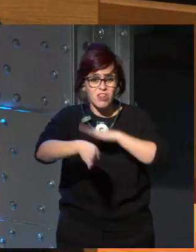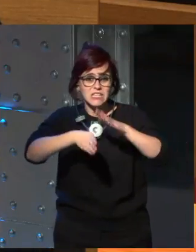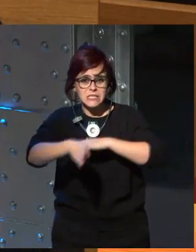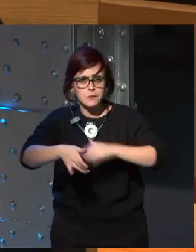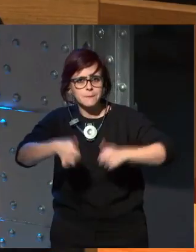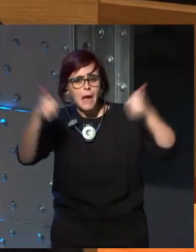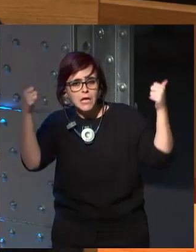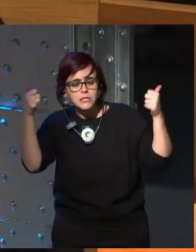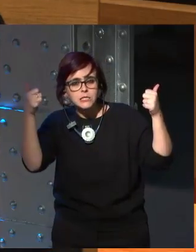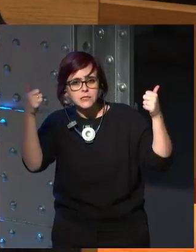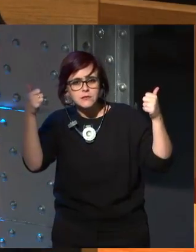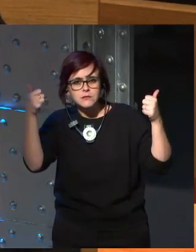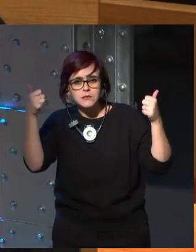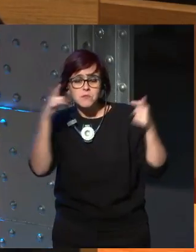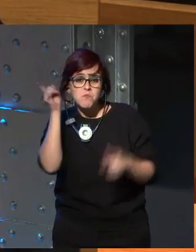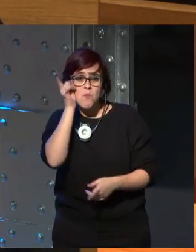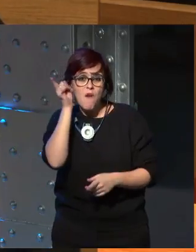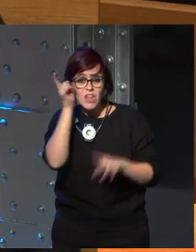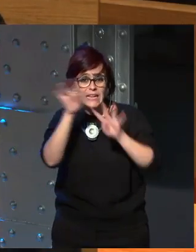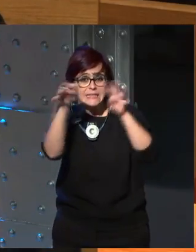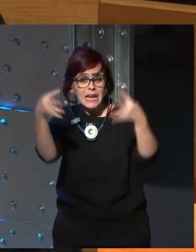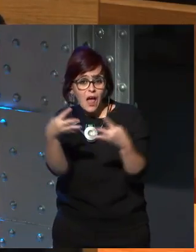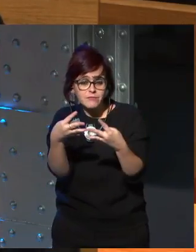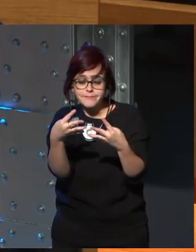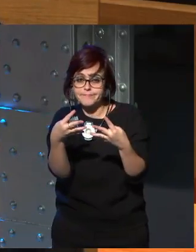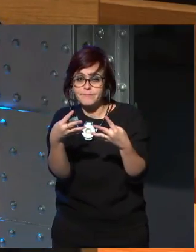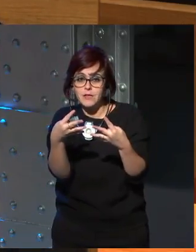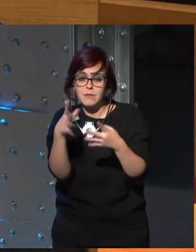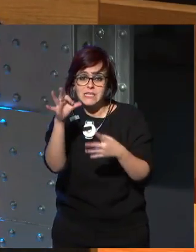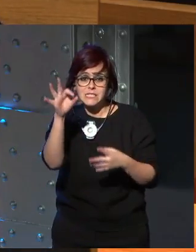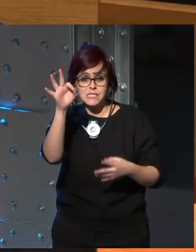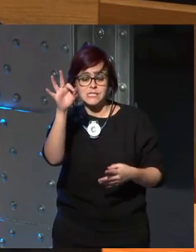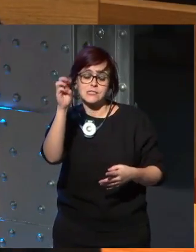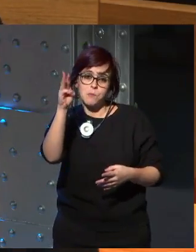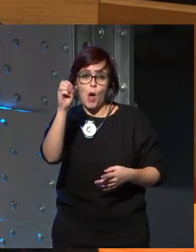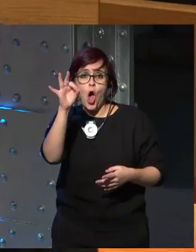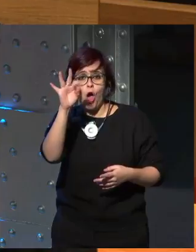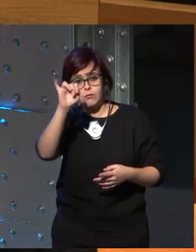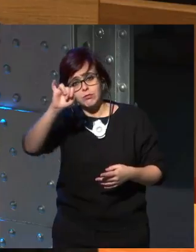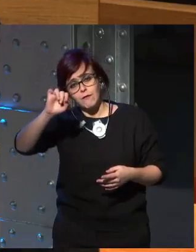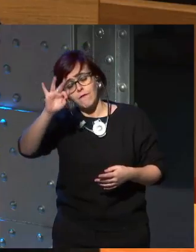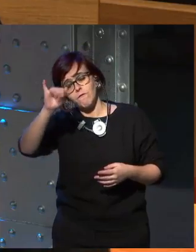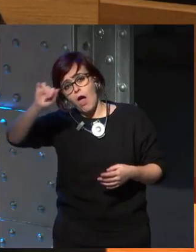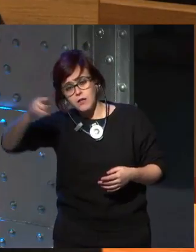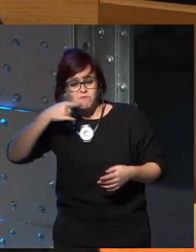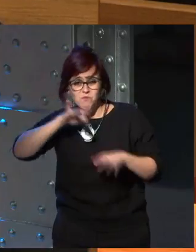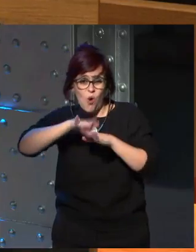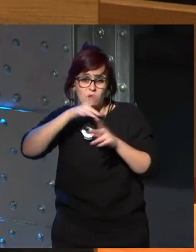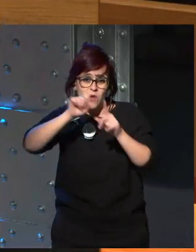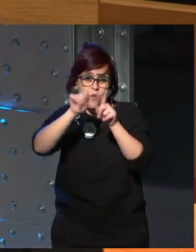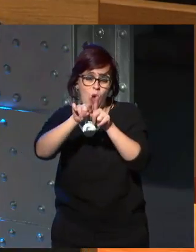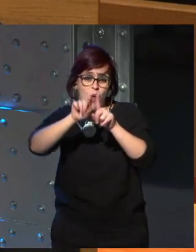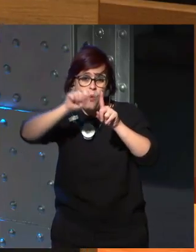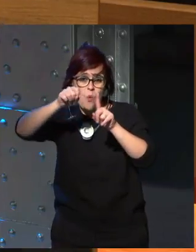but the most accessible that I've always had access to is my phone, internet, Spotify and other platforms like